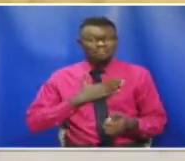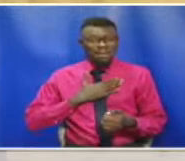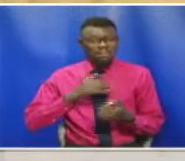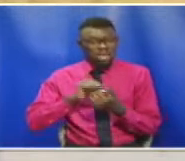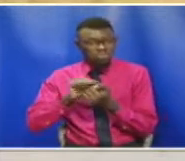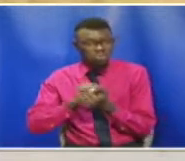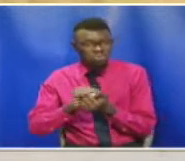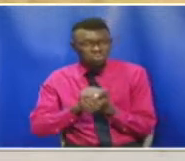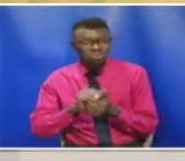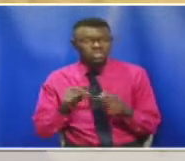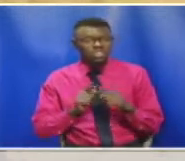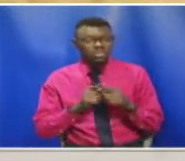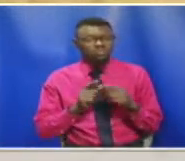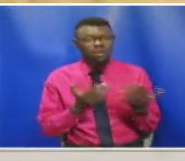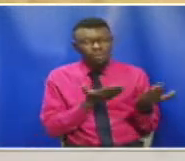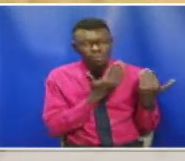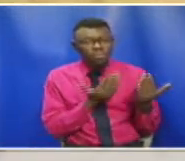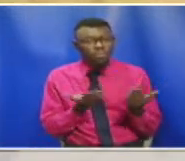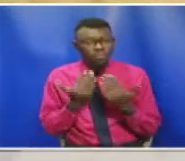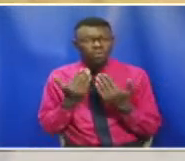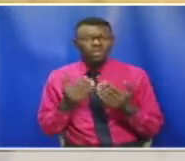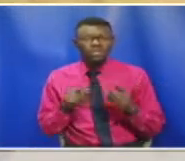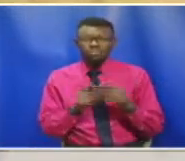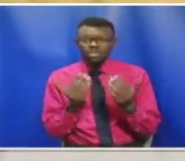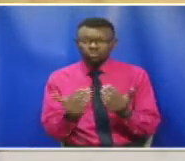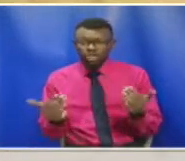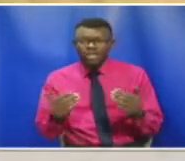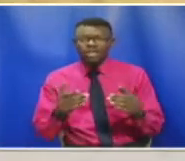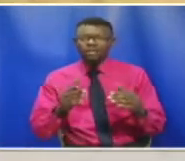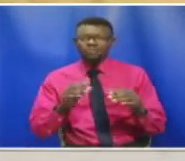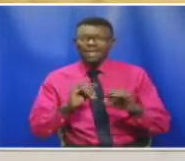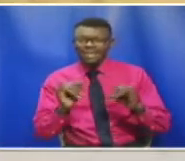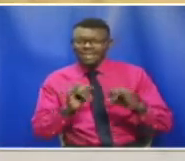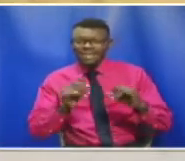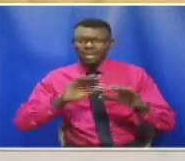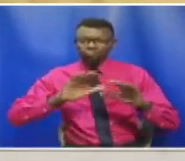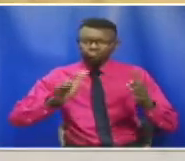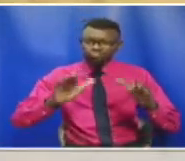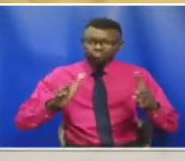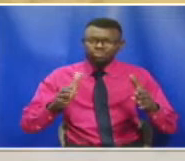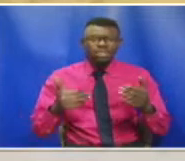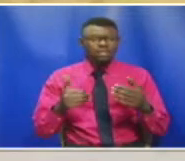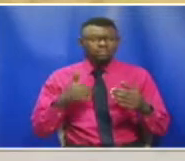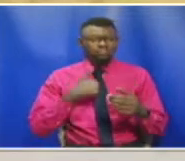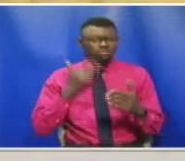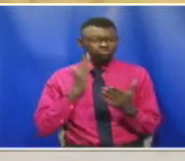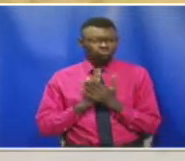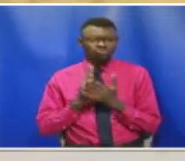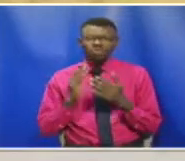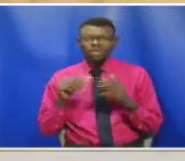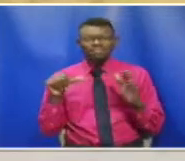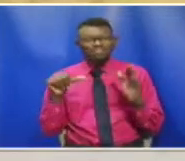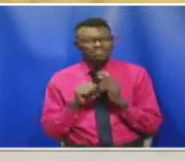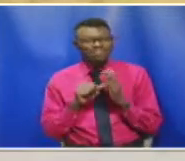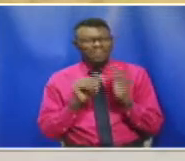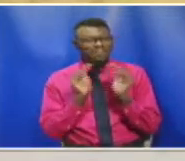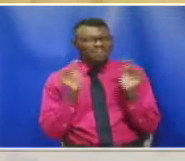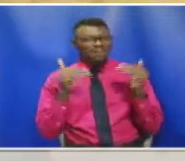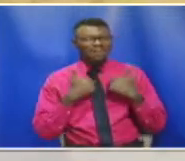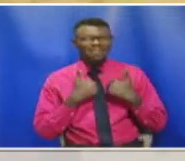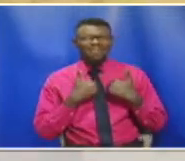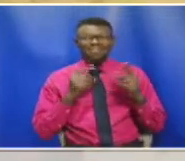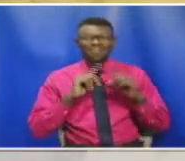hata kuniosha kila kitu hata watoto wanaosha. Sasa mimi nimekuwa na tabu na shida na